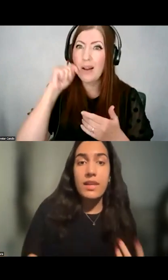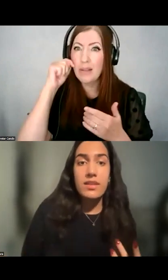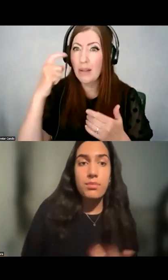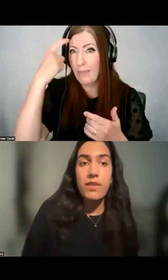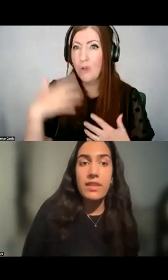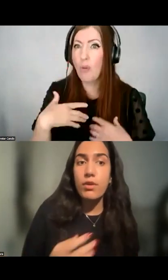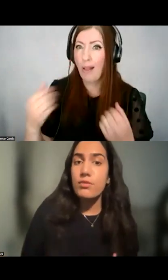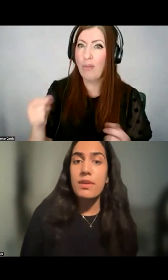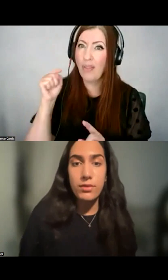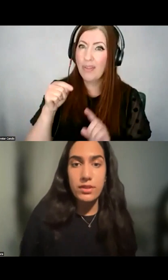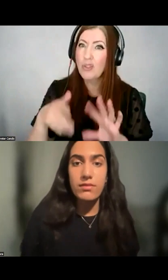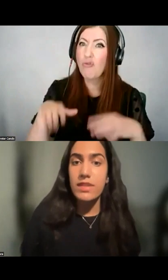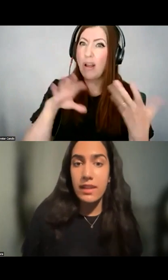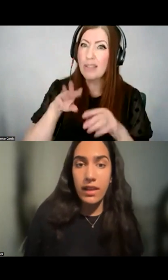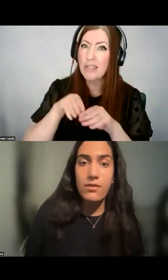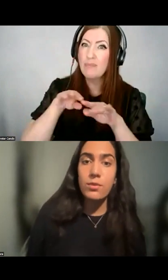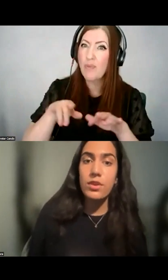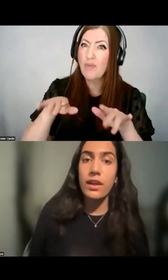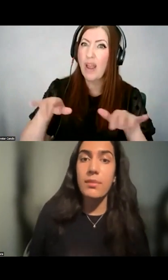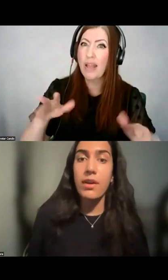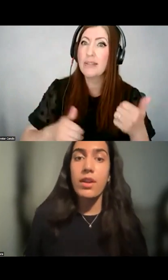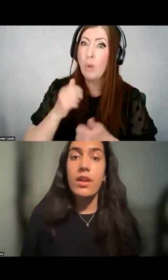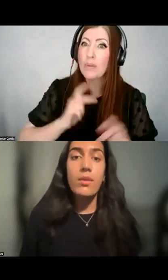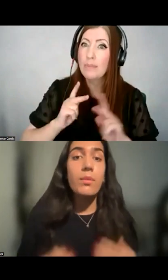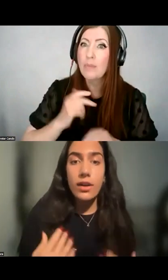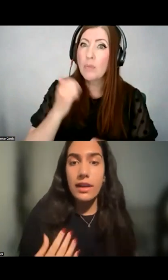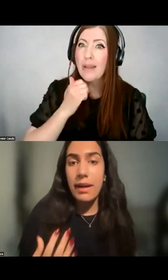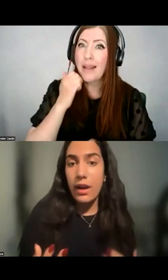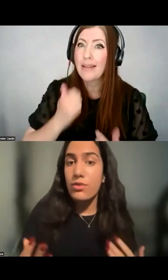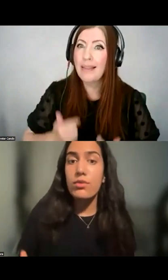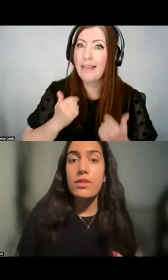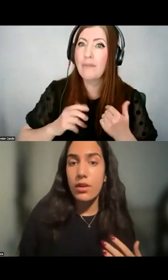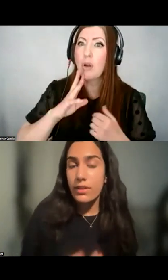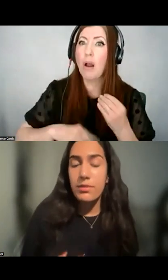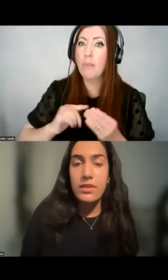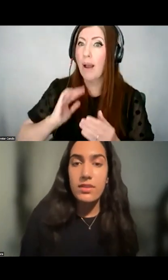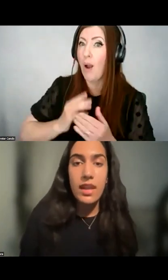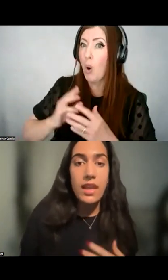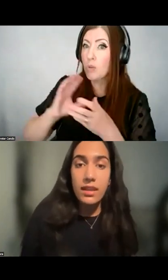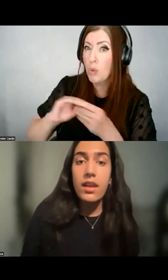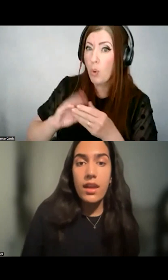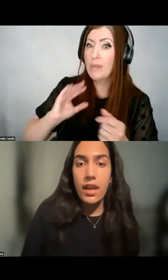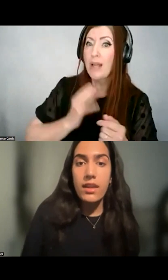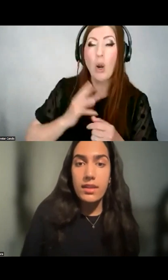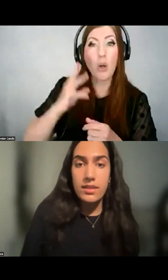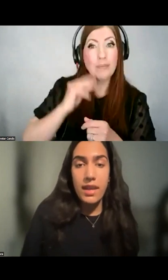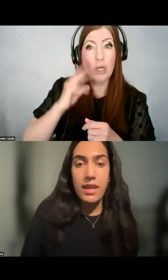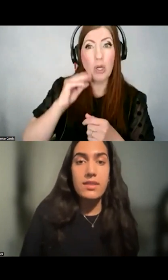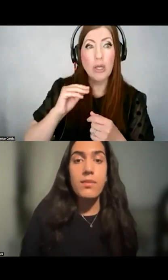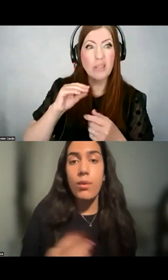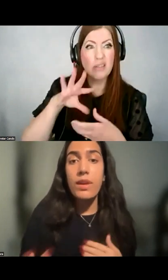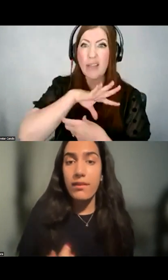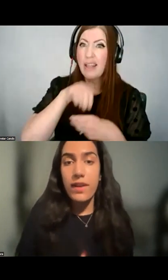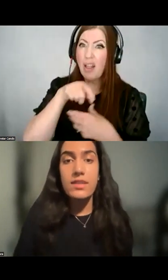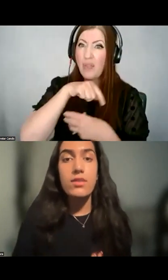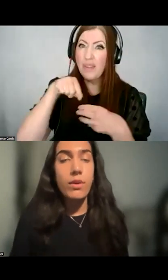this crisis pervades most people's daily lives. When we were talking about our stories or our experiences in this space